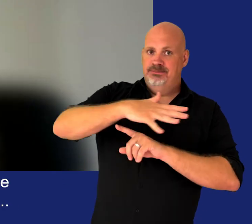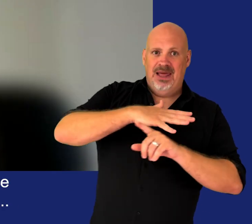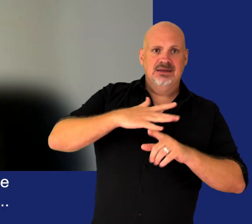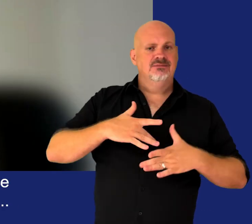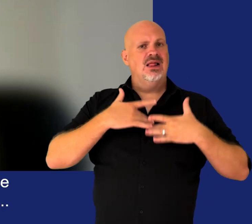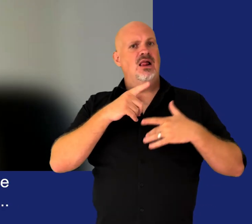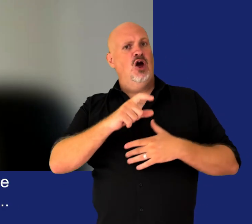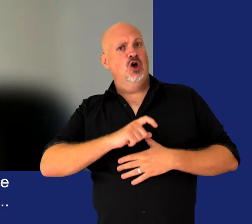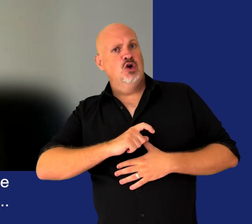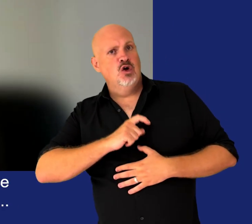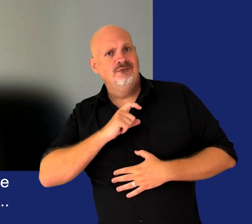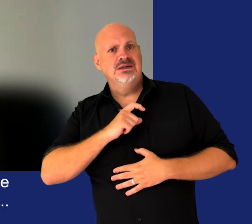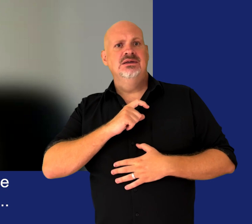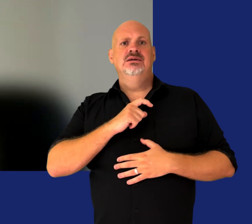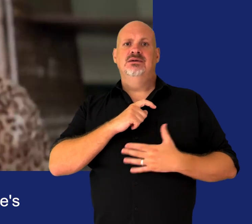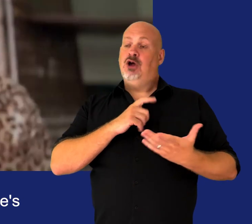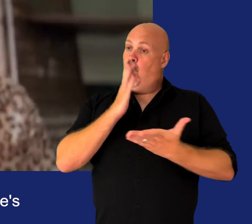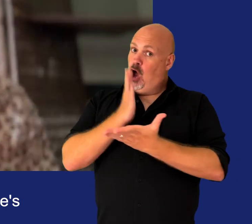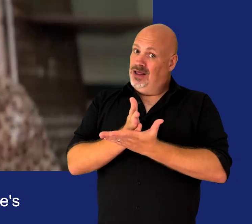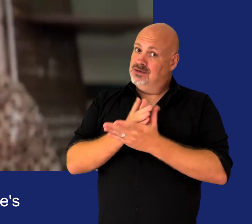that you need to feel confident. And